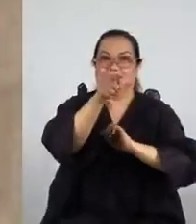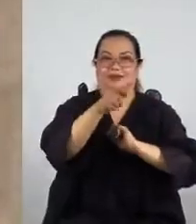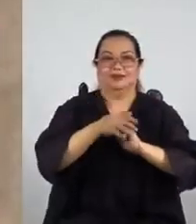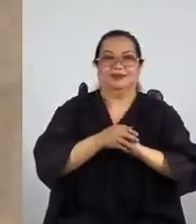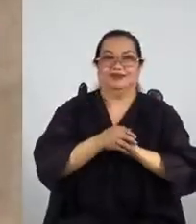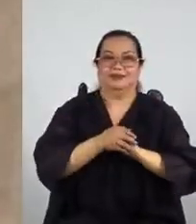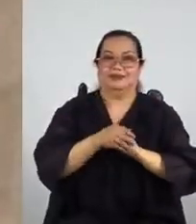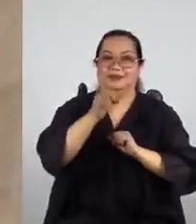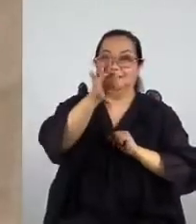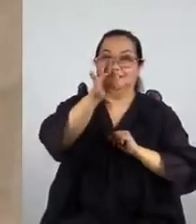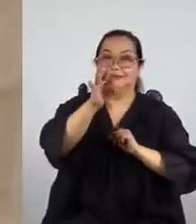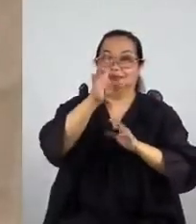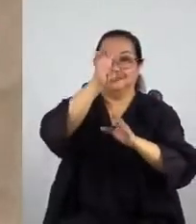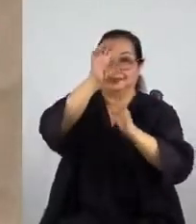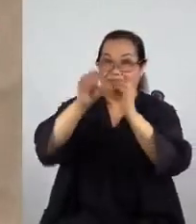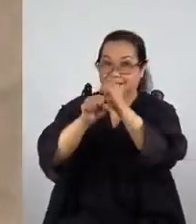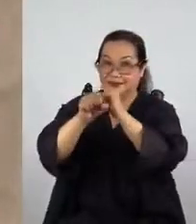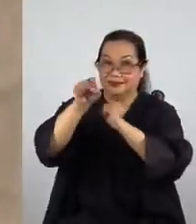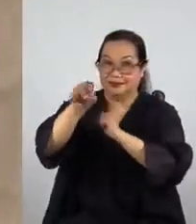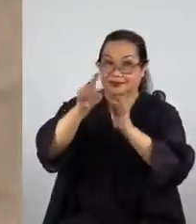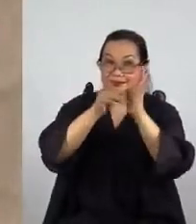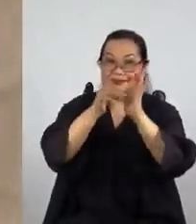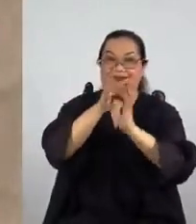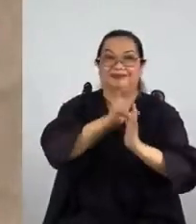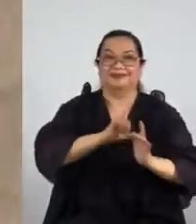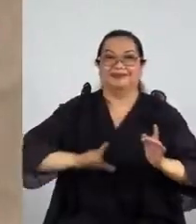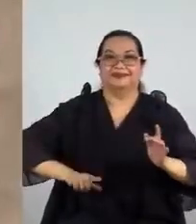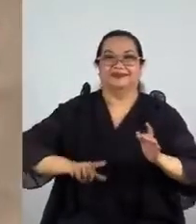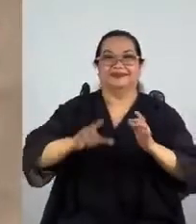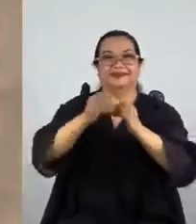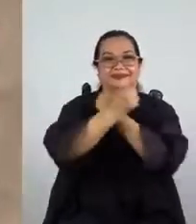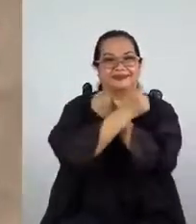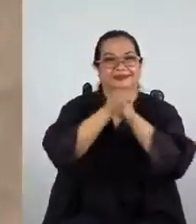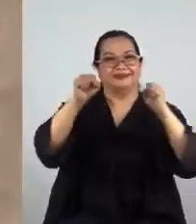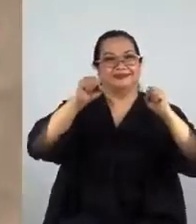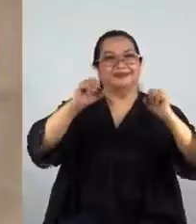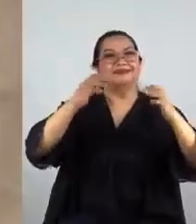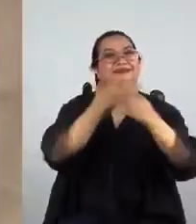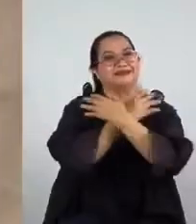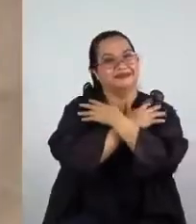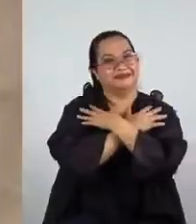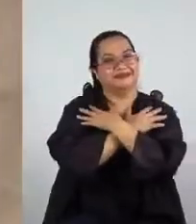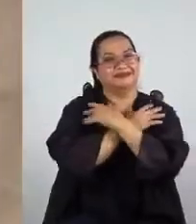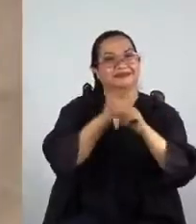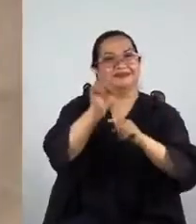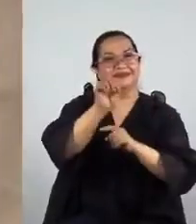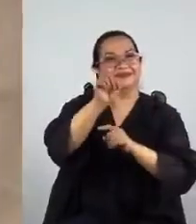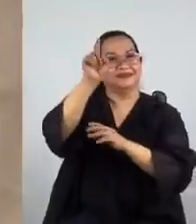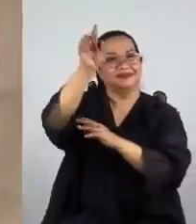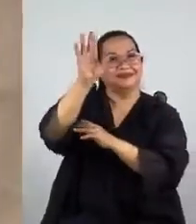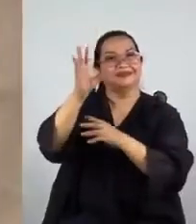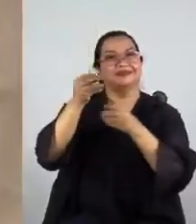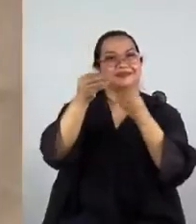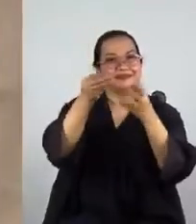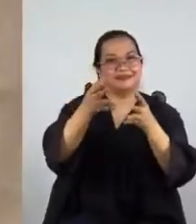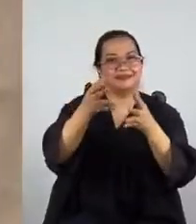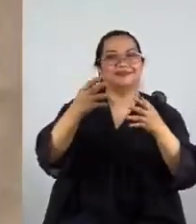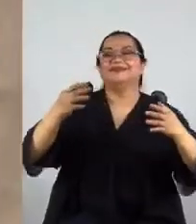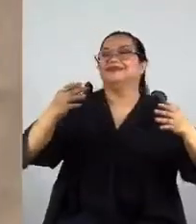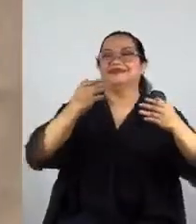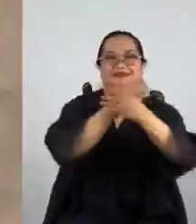If you have put your trust in Jesus as your Lord and Savior, embrace what God has given you. Embrace